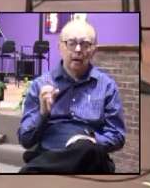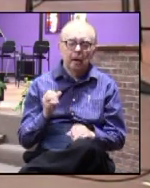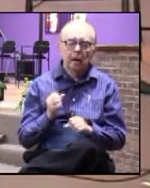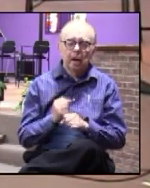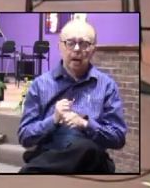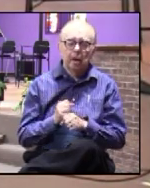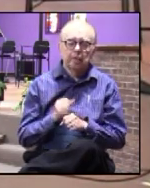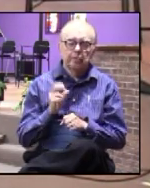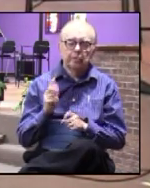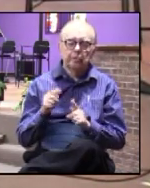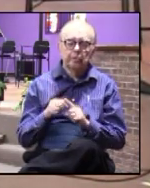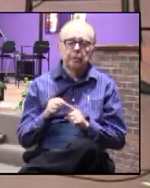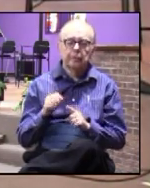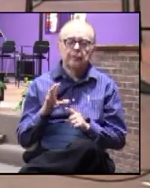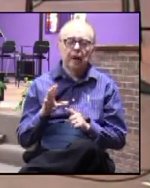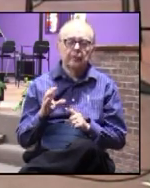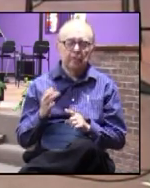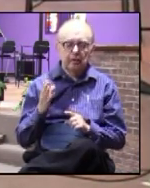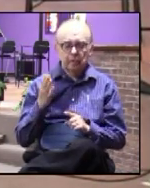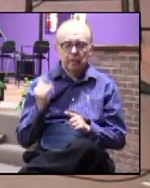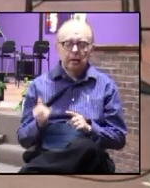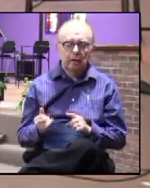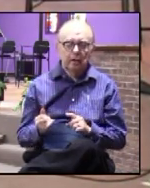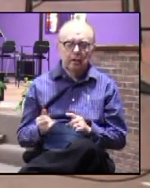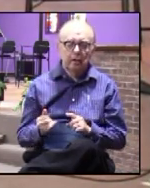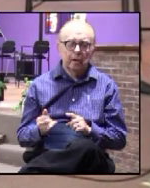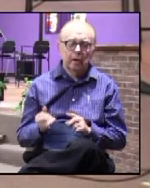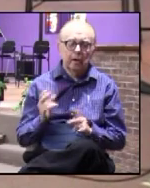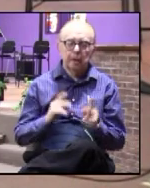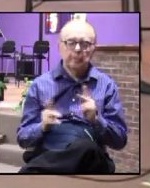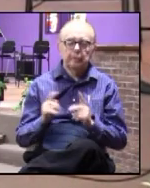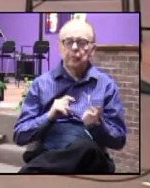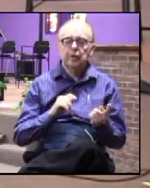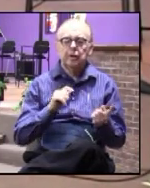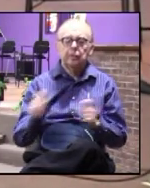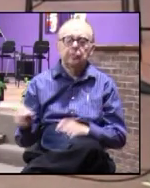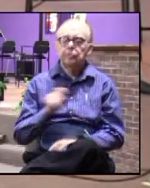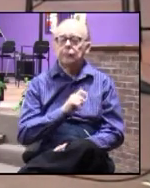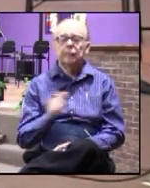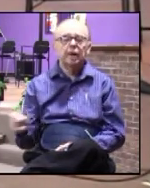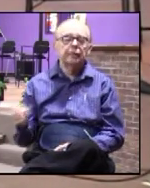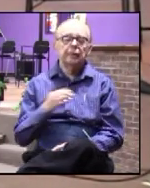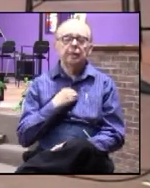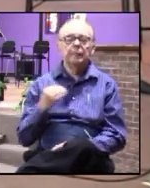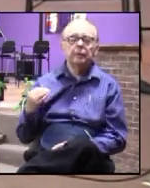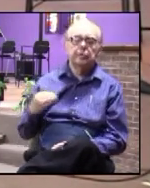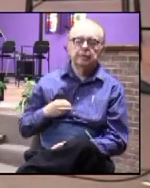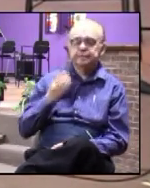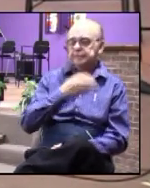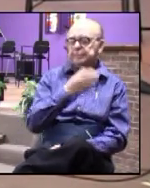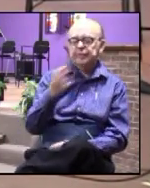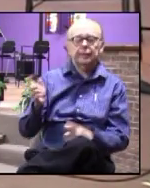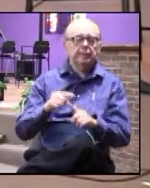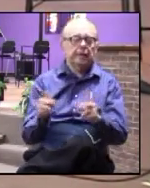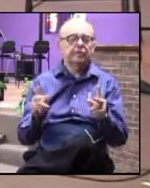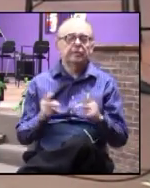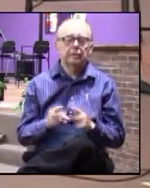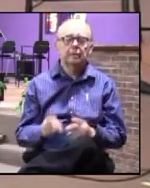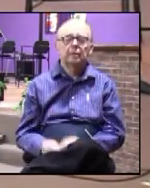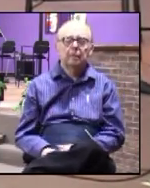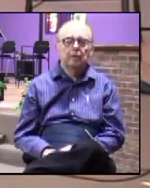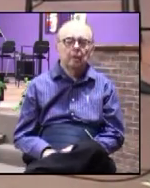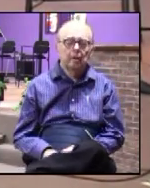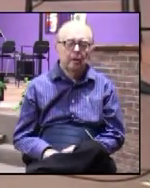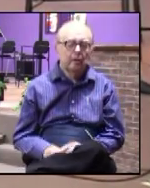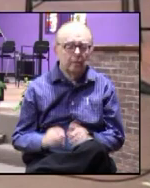to 500 because what happens is they get people transferring membership, you know, from here to there and everything. And